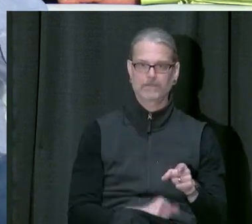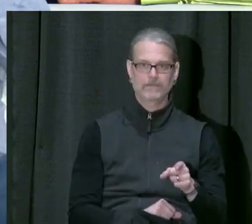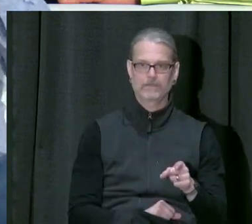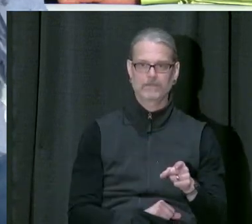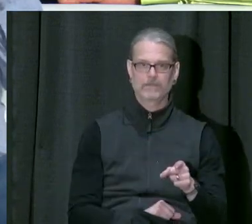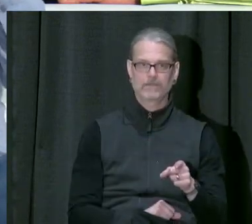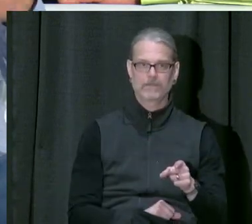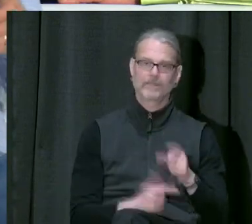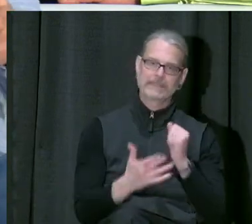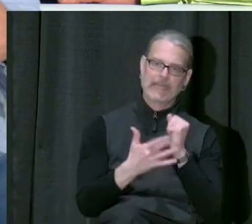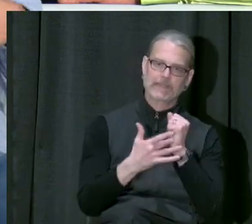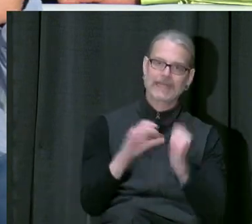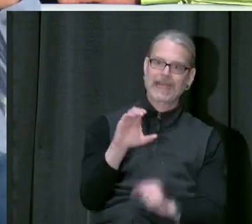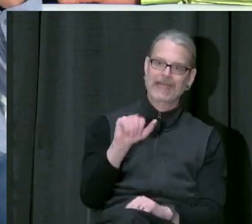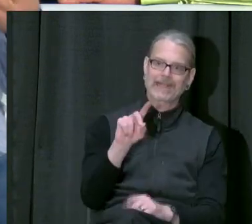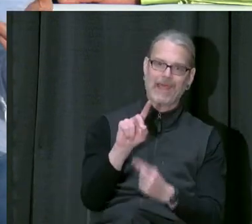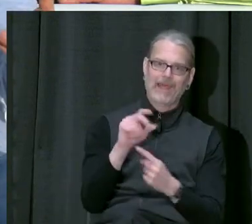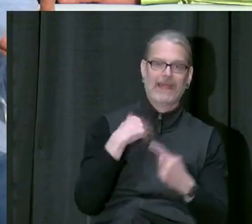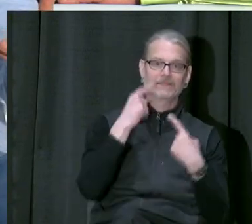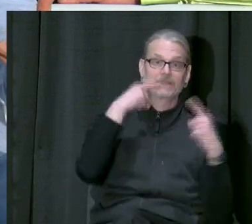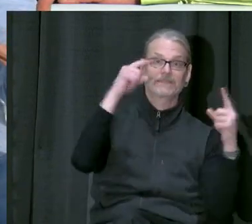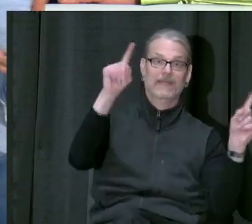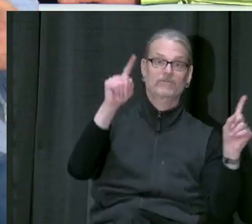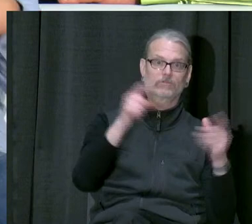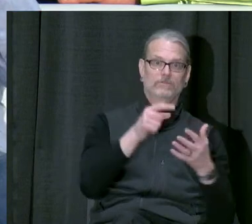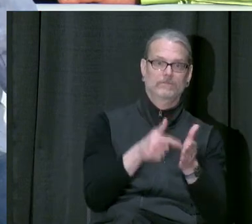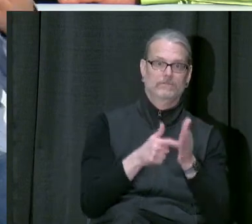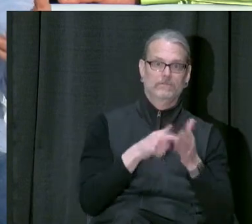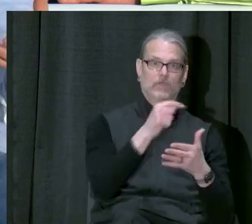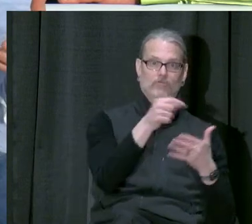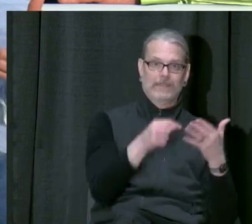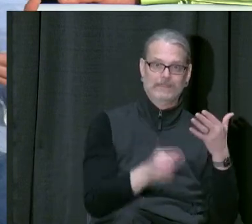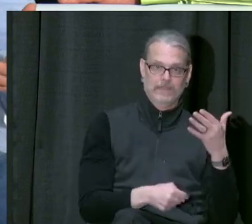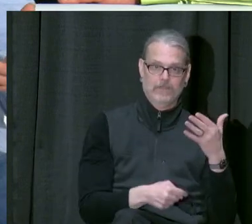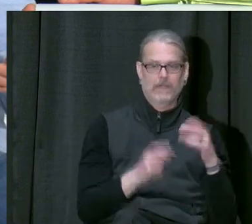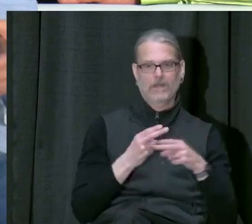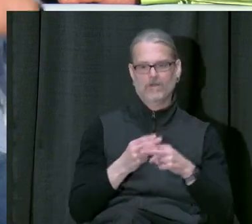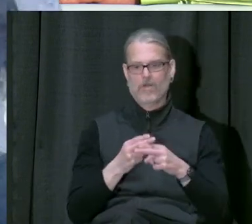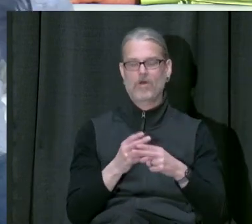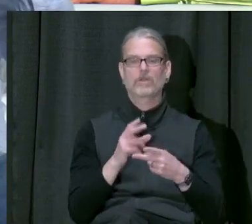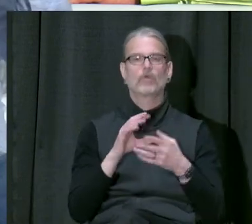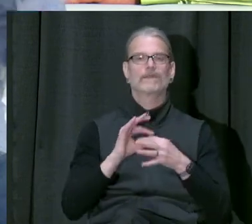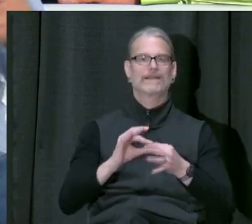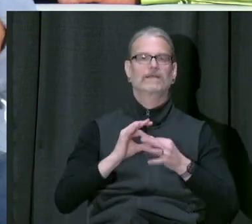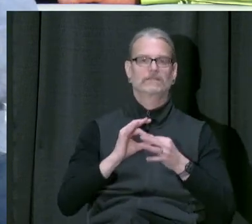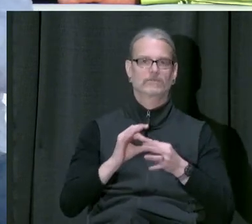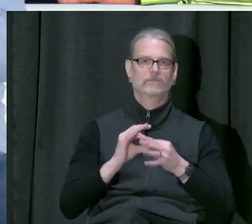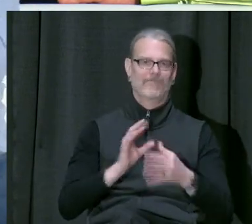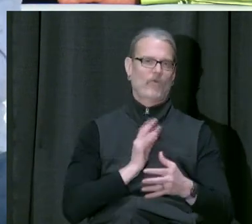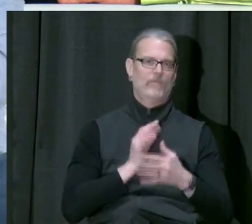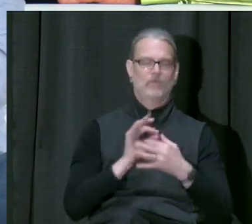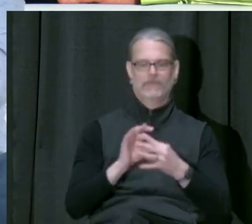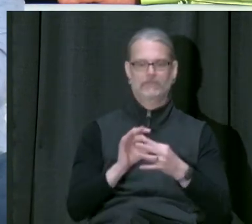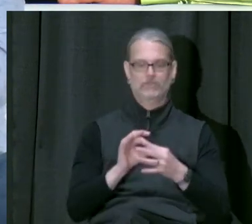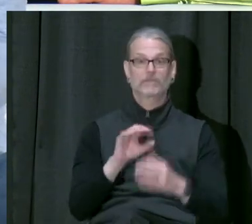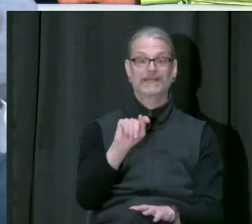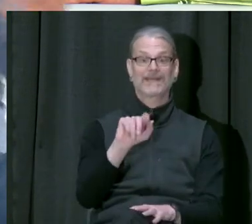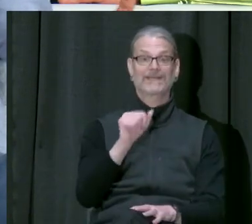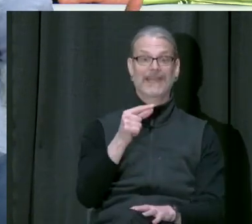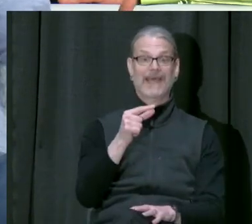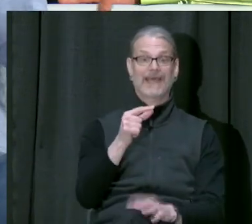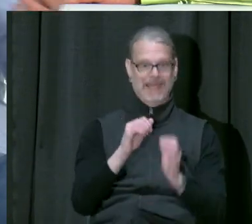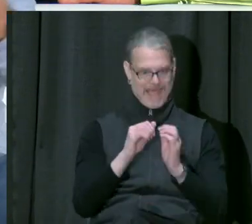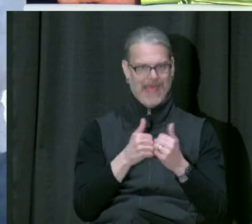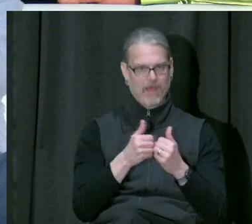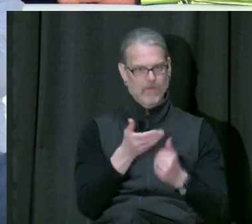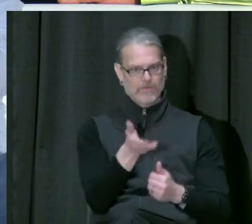WCAG has a success criteria which is called info and relationships. And info and relationships simply says, tag things as what they are. If it's a